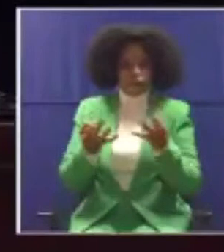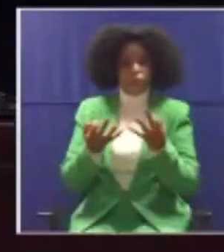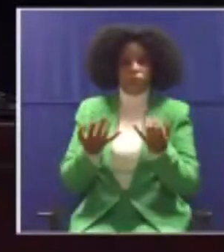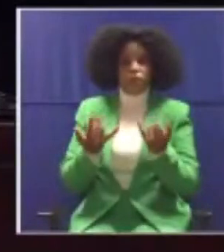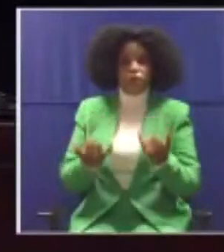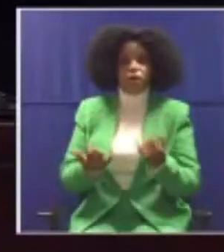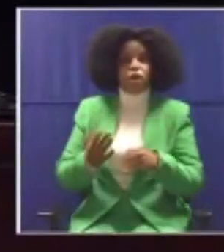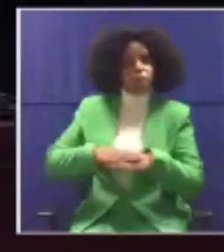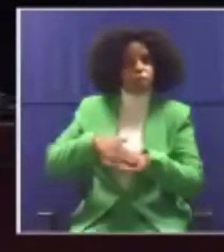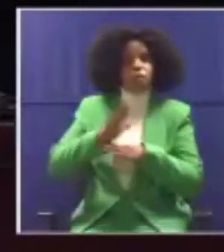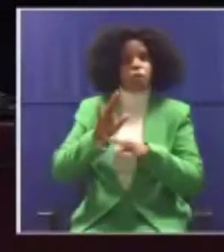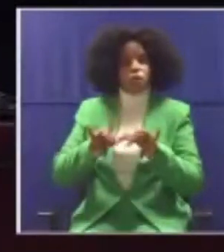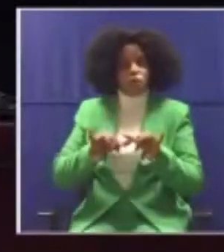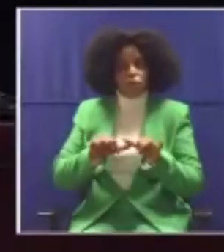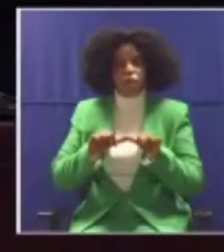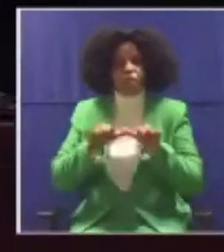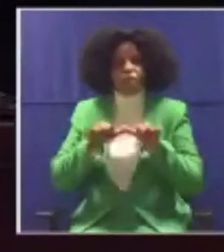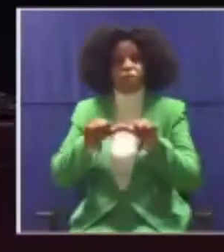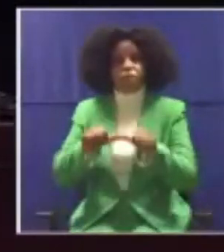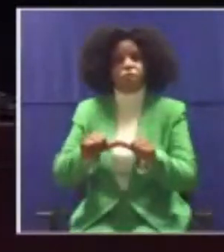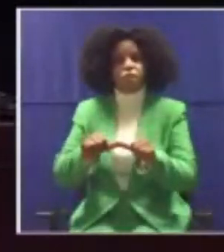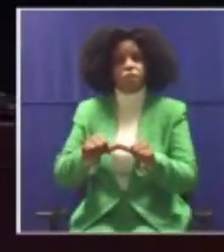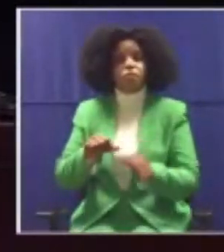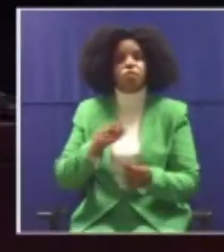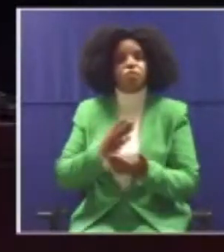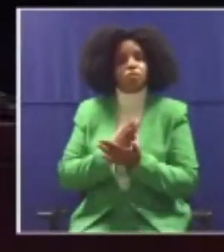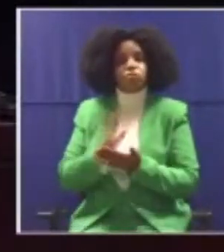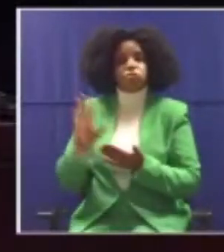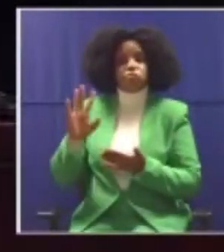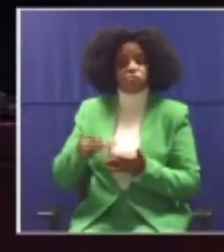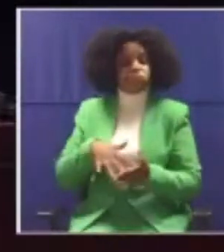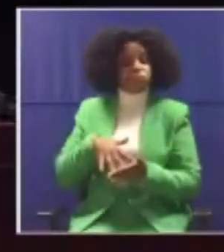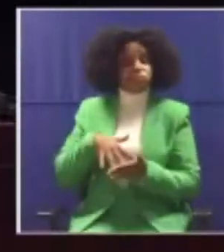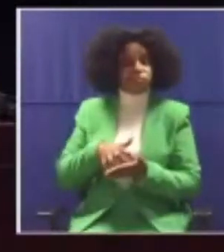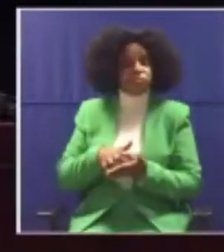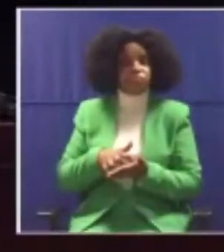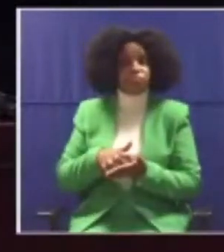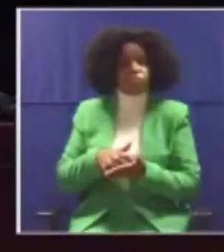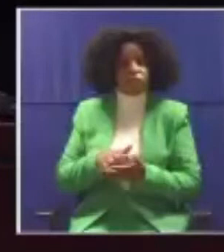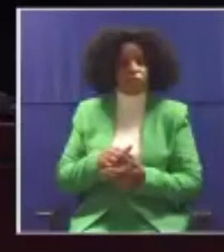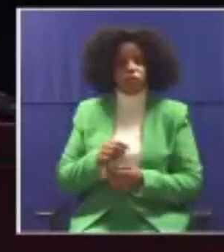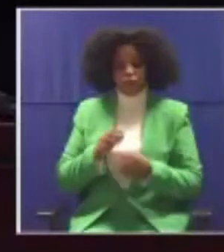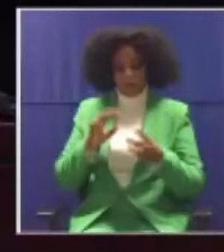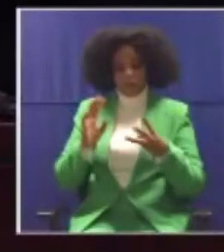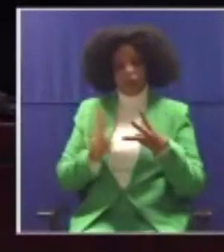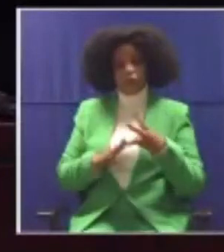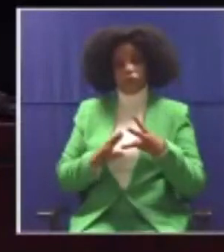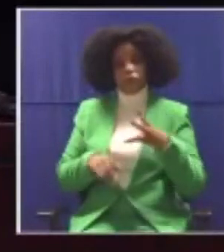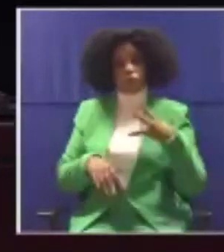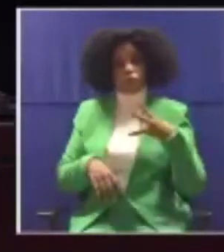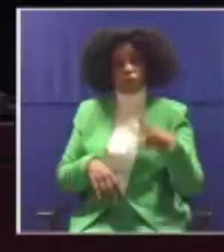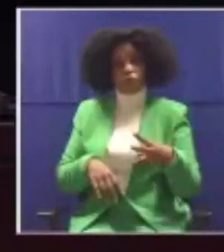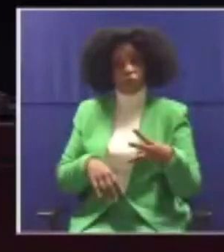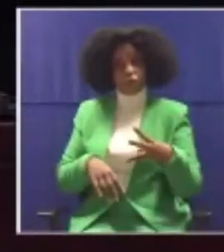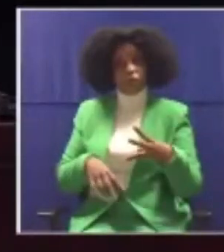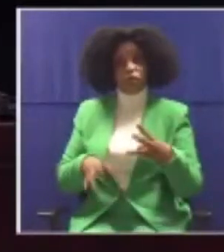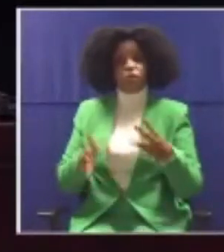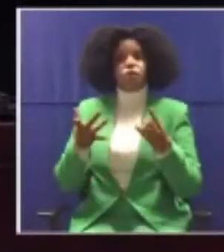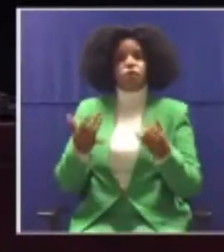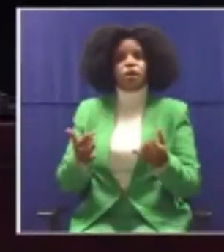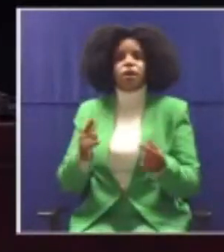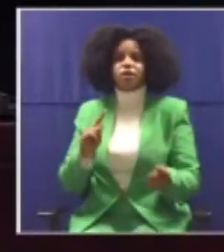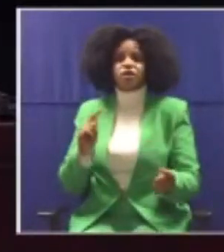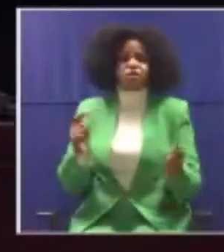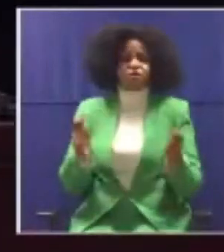disintegration and vulnerability. The third one, change the unfavorable conditions